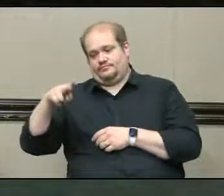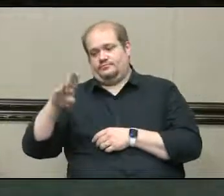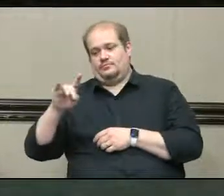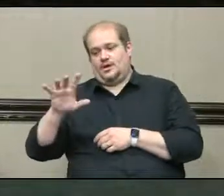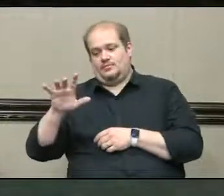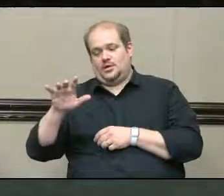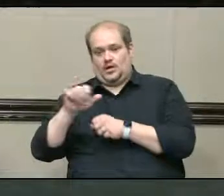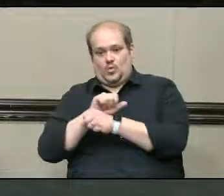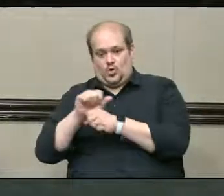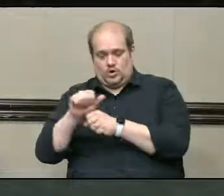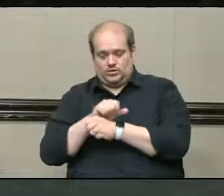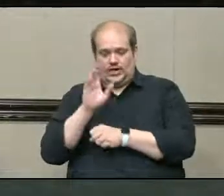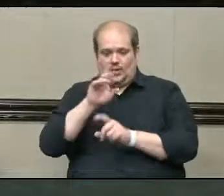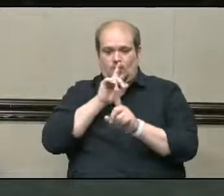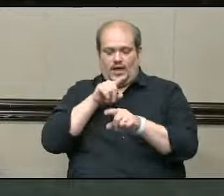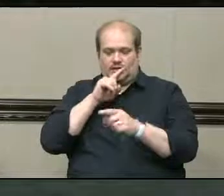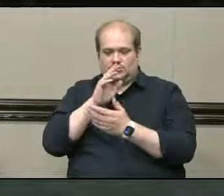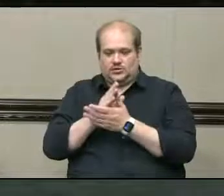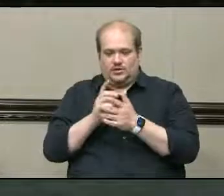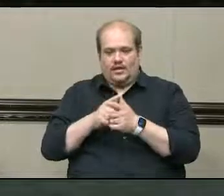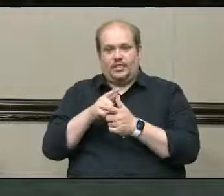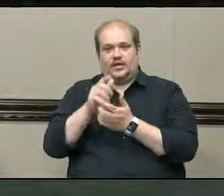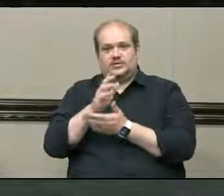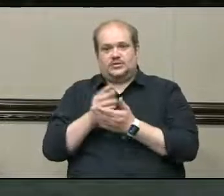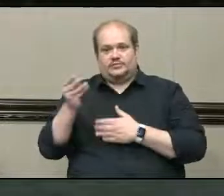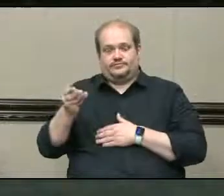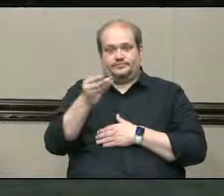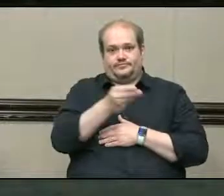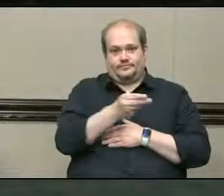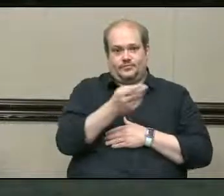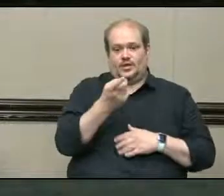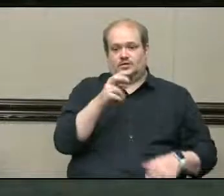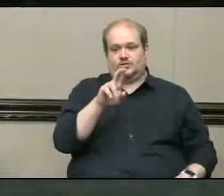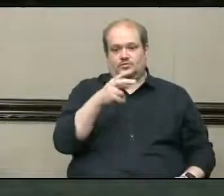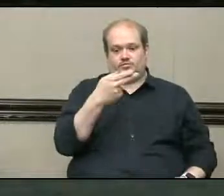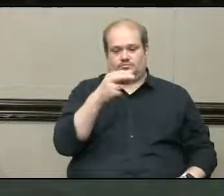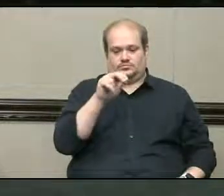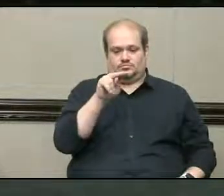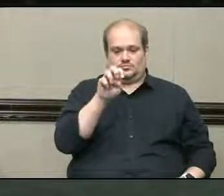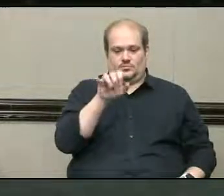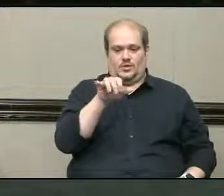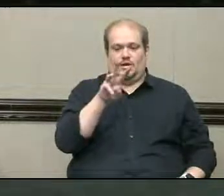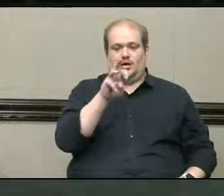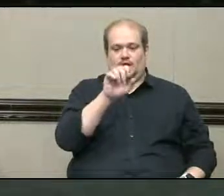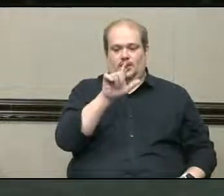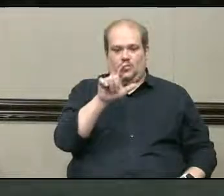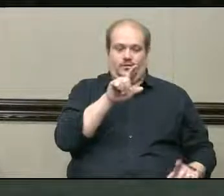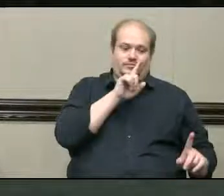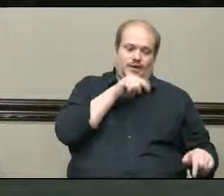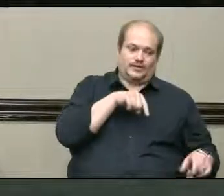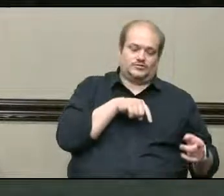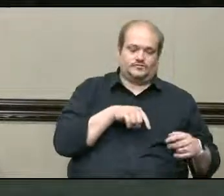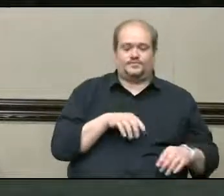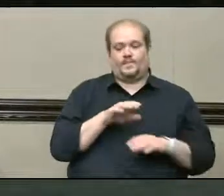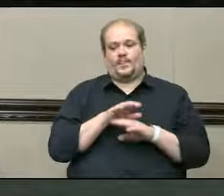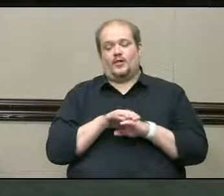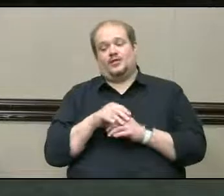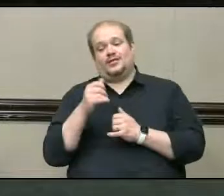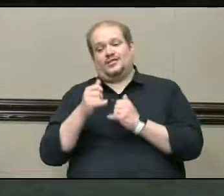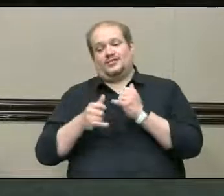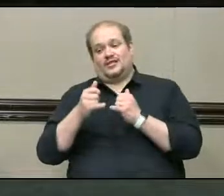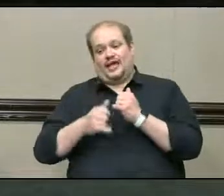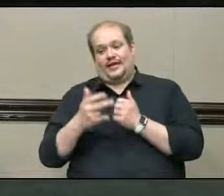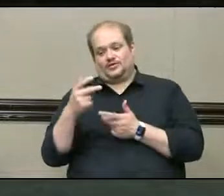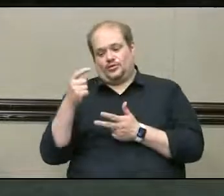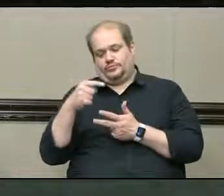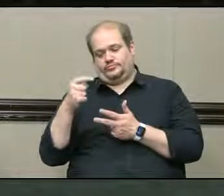that, I will answer some of those, and then I will give some of those off to Director Honeywell to answer. So on the last